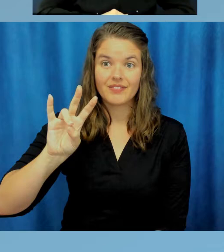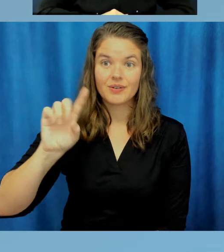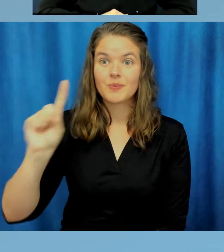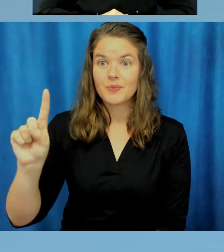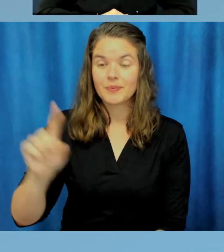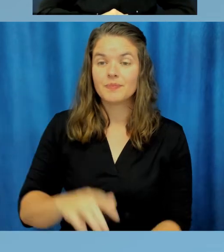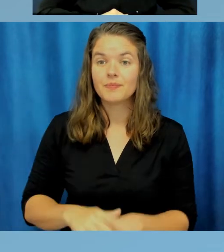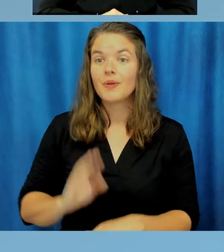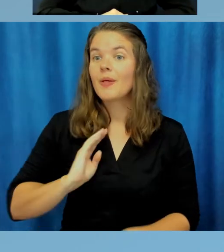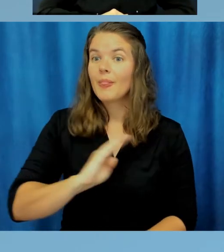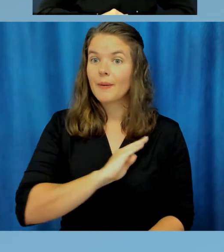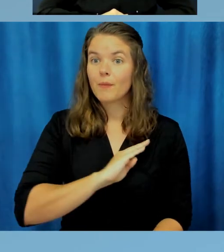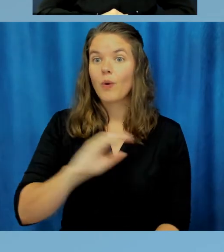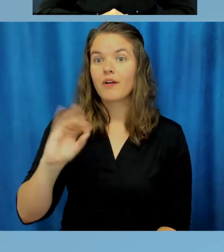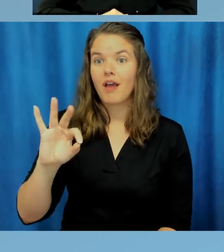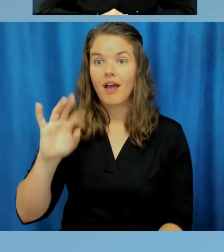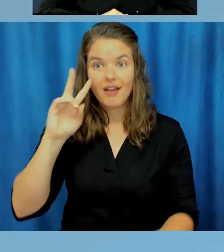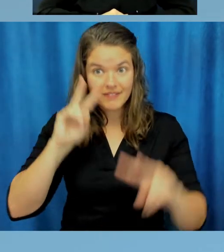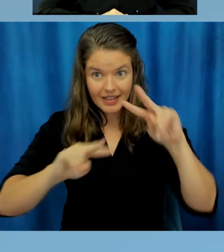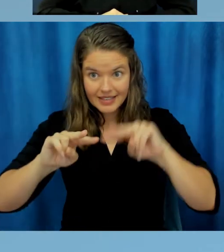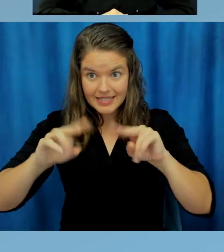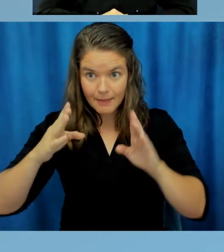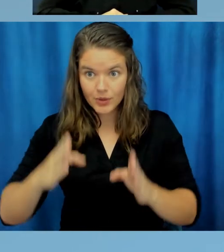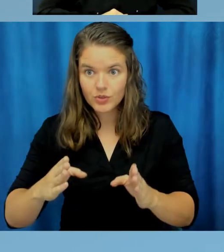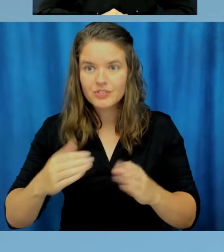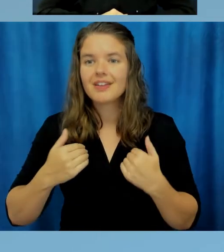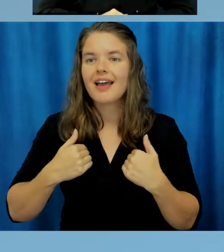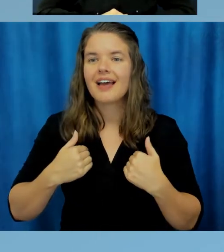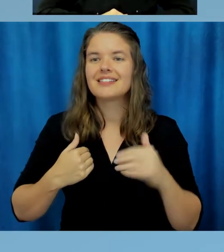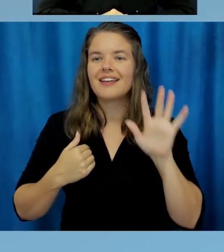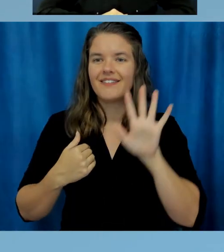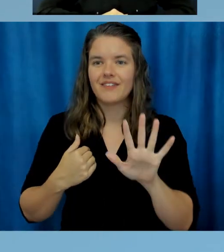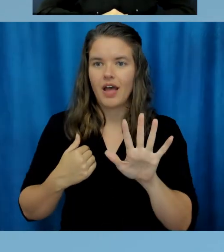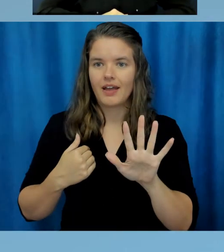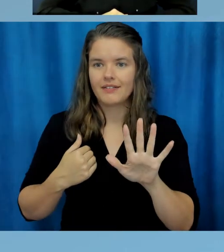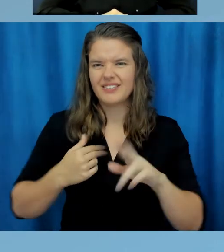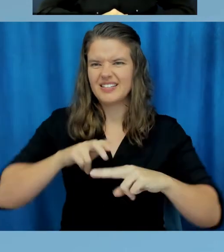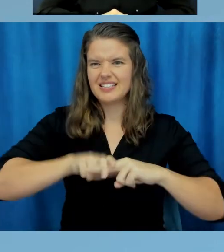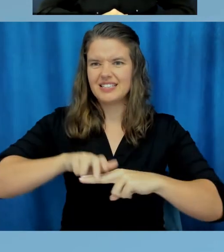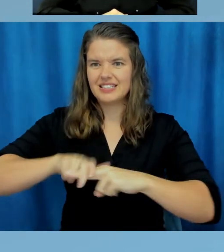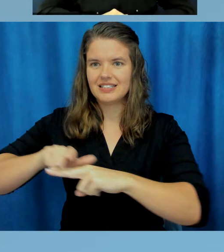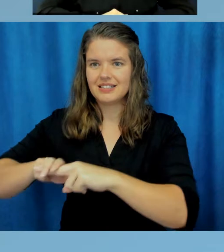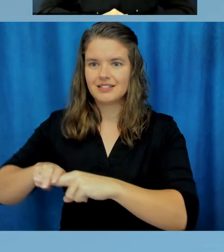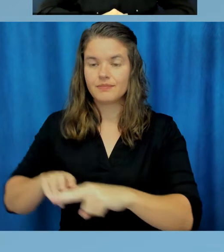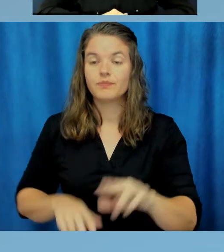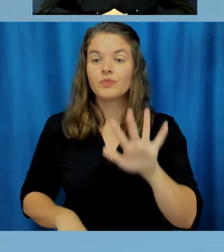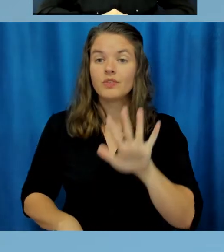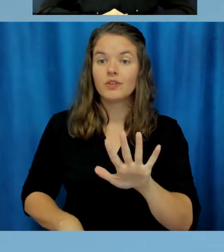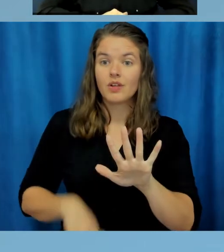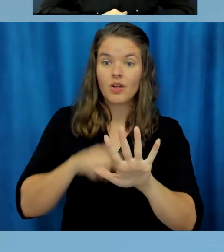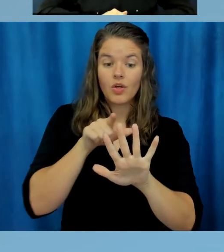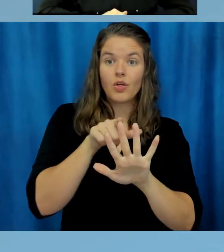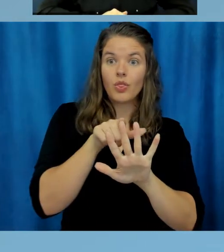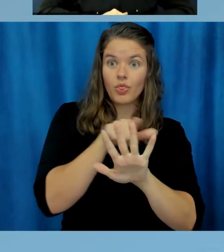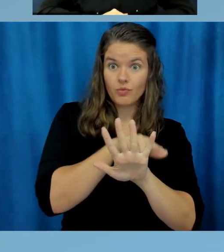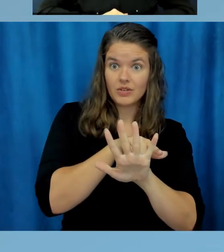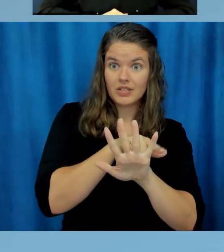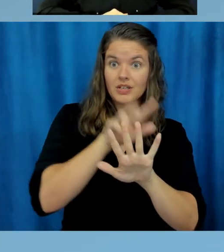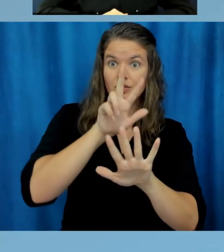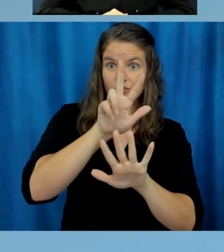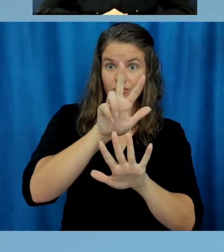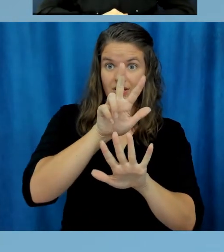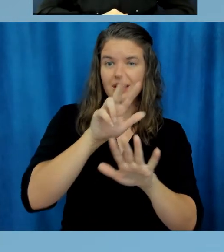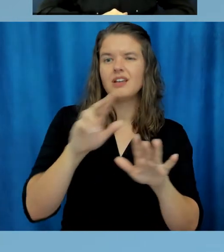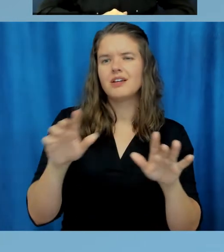The Board of Examiners has 5 seats. 3 are certified interpreters working in the state of Rhode